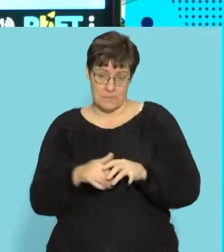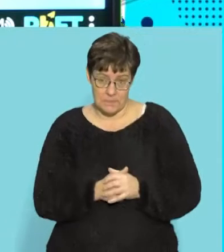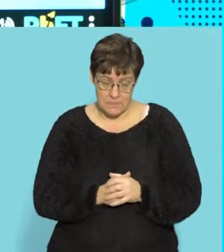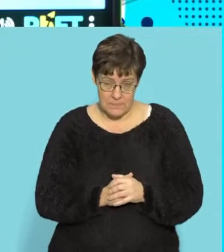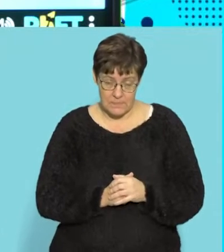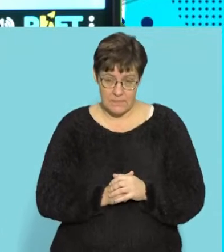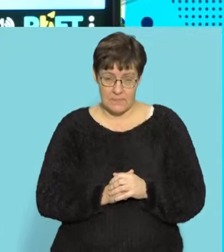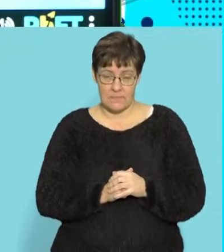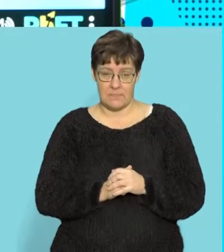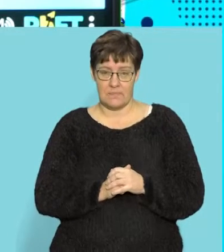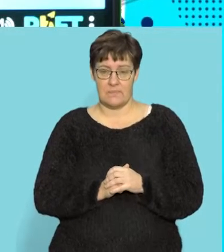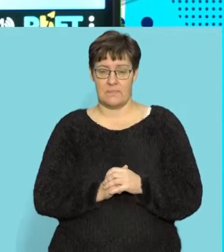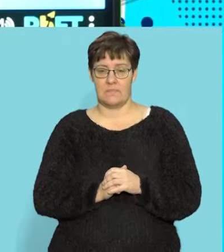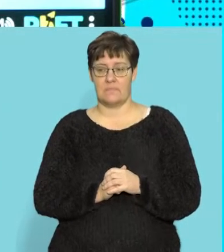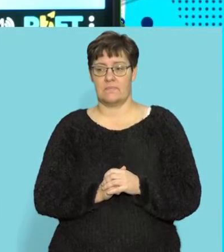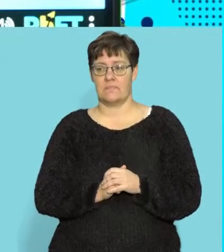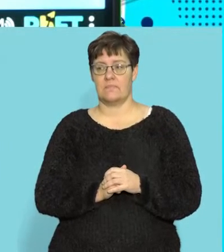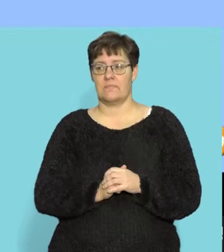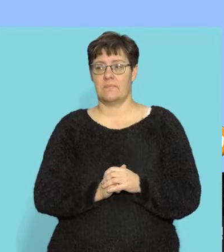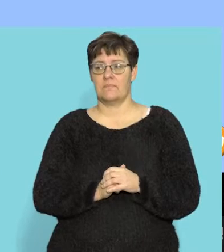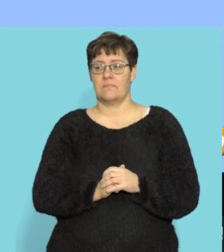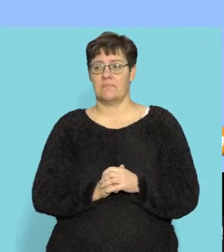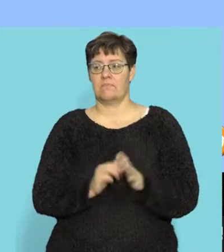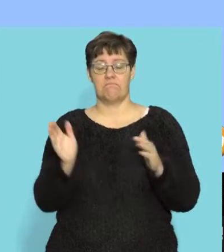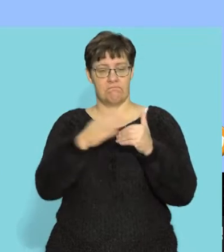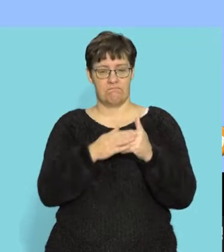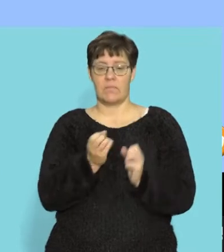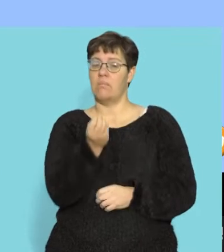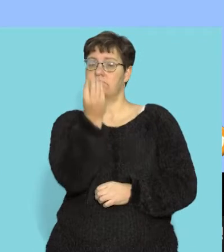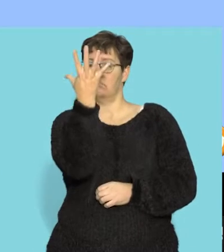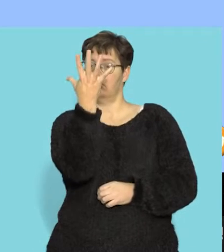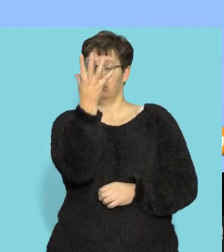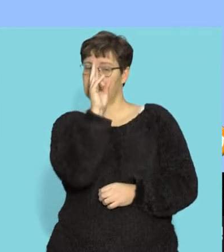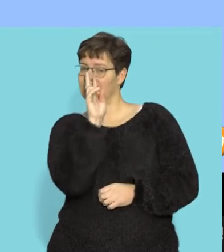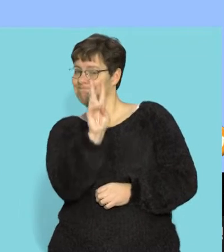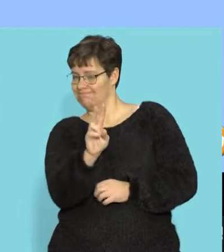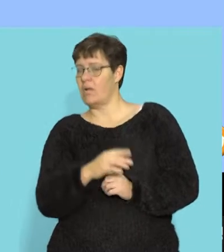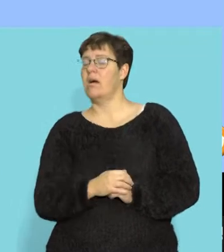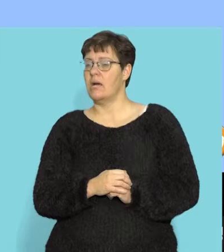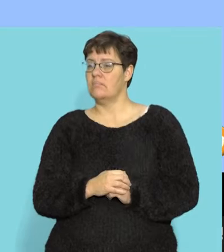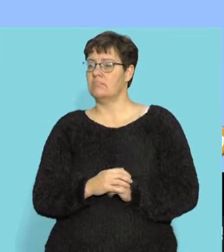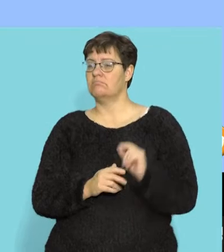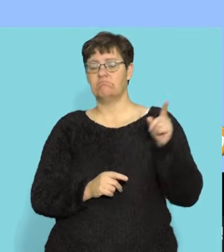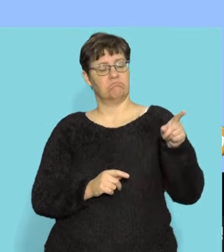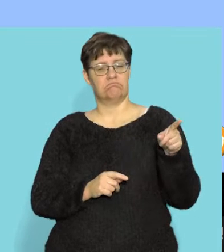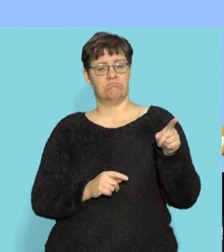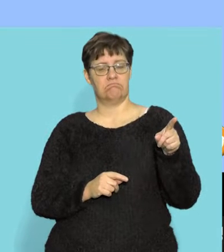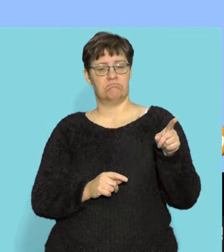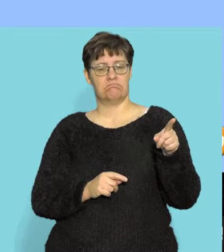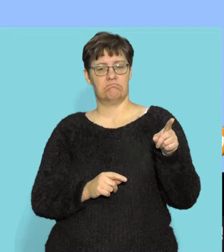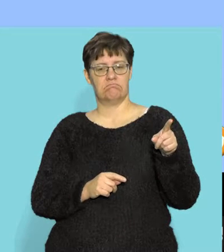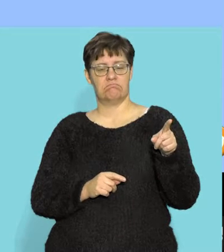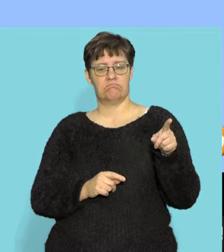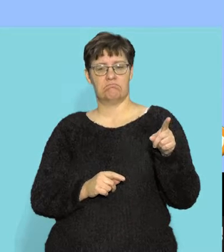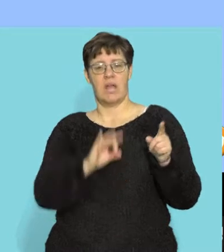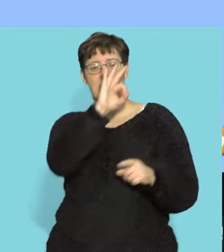same amount of resistance, right? Okay, so we will complete the circuit. You'd realize that now we can't